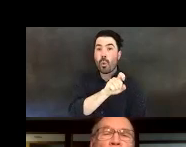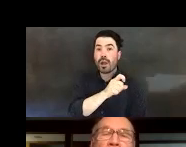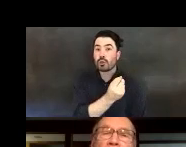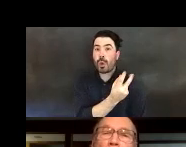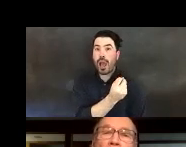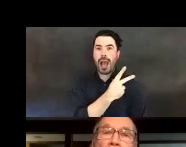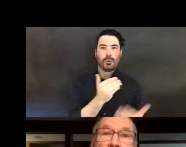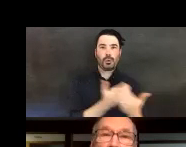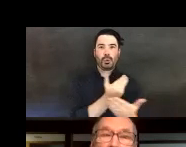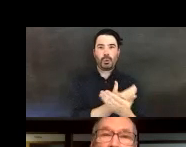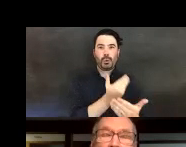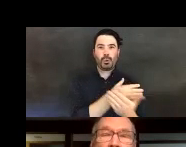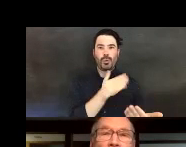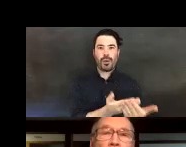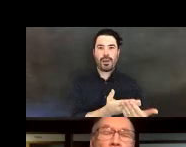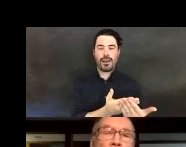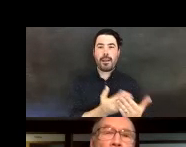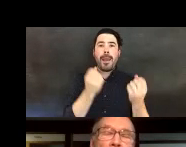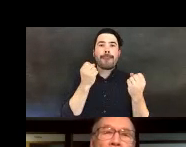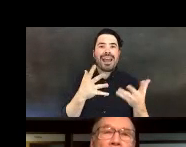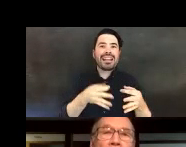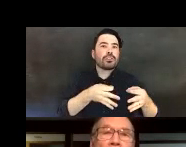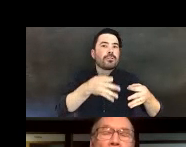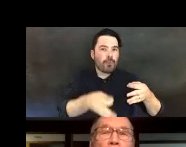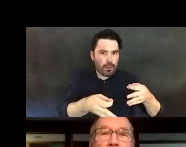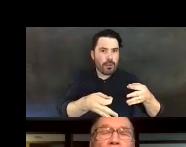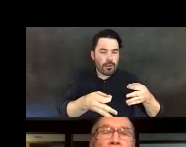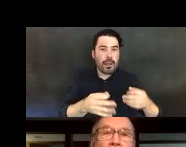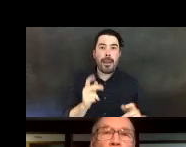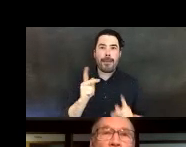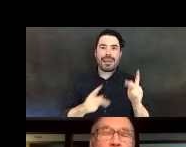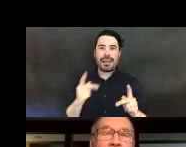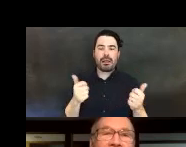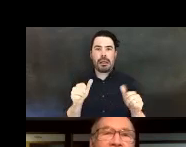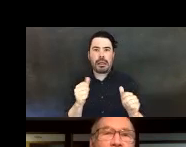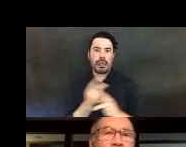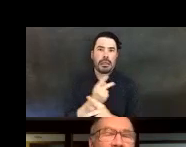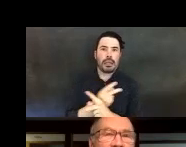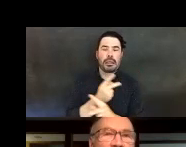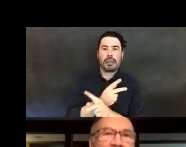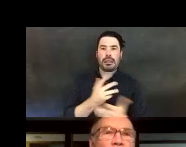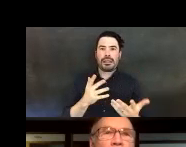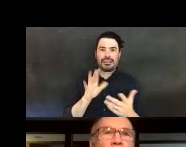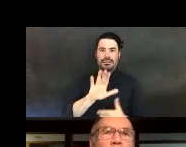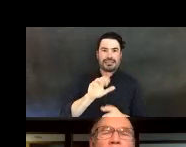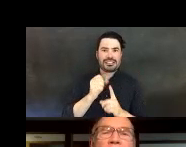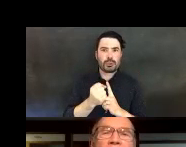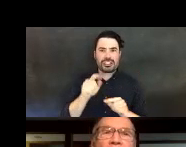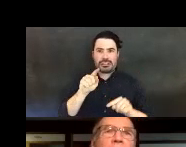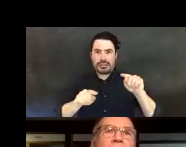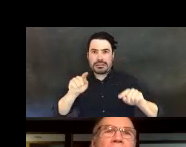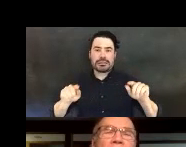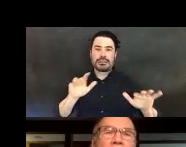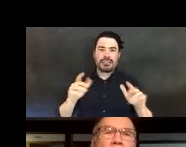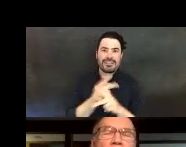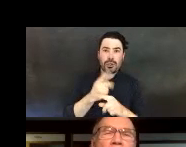We've had a number of deferrals as people are trying to blend what's going on in their own circumstances with what we've got going